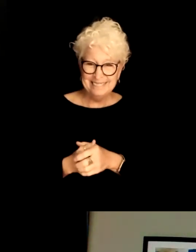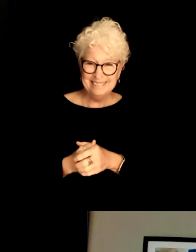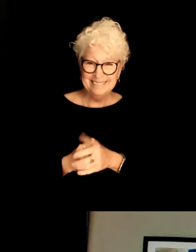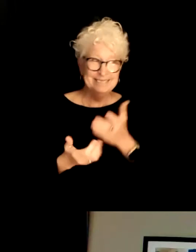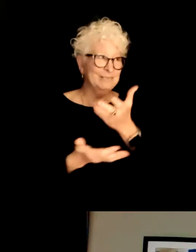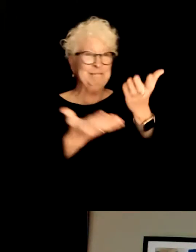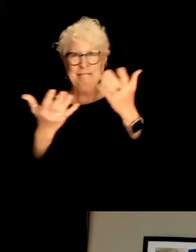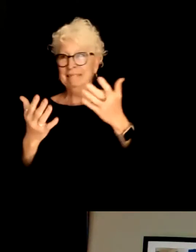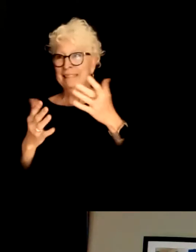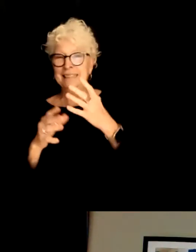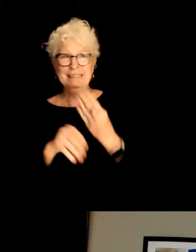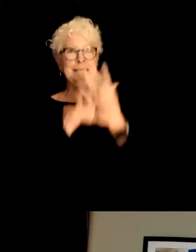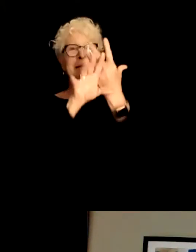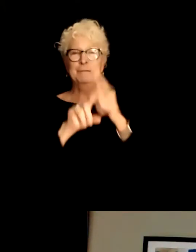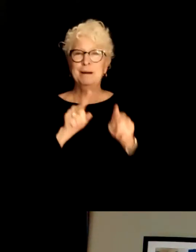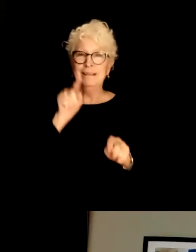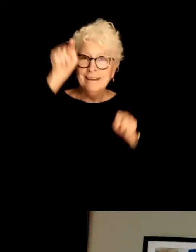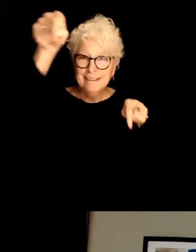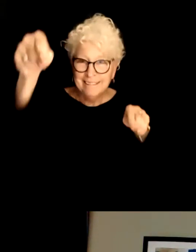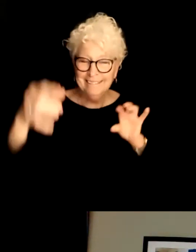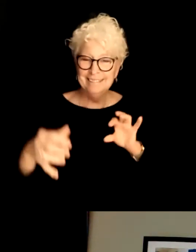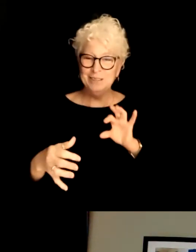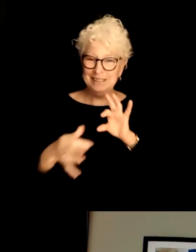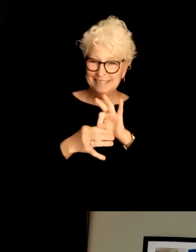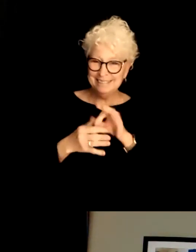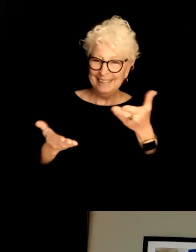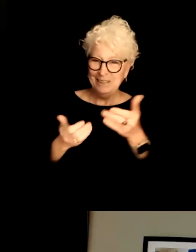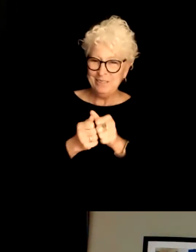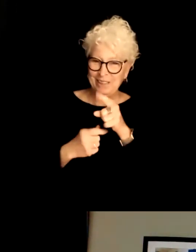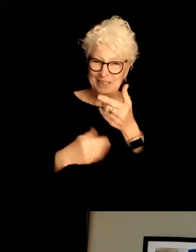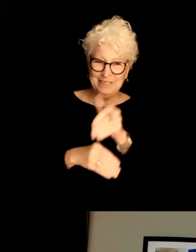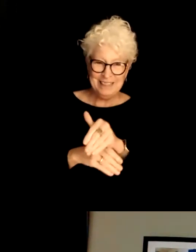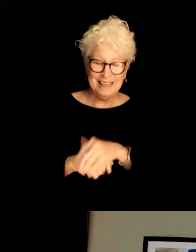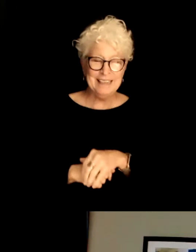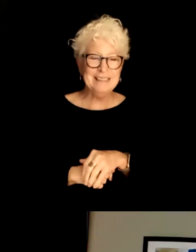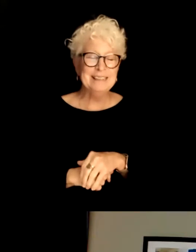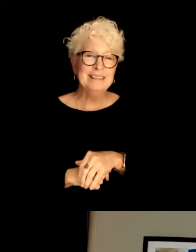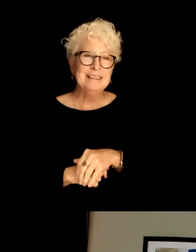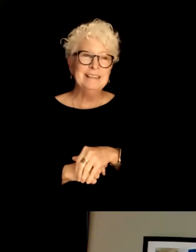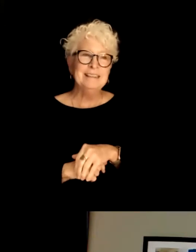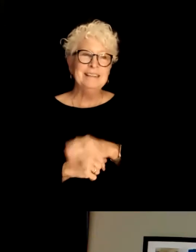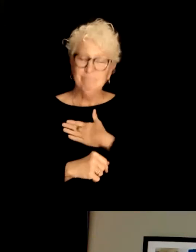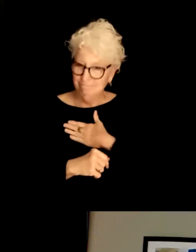wherever it is. And I just wanted to thank you again, Jen, for